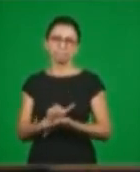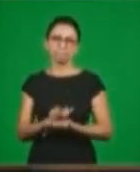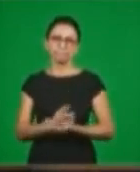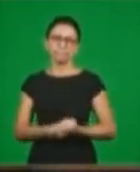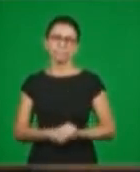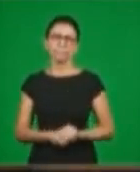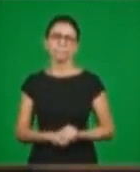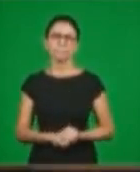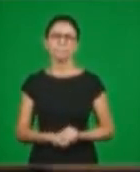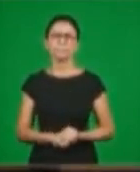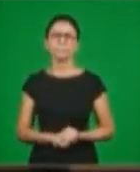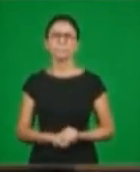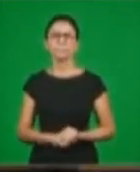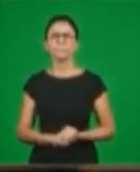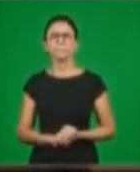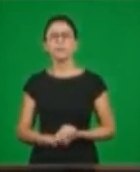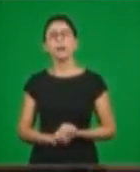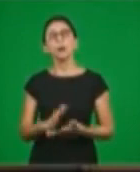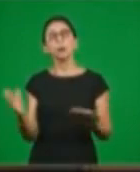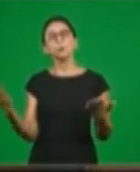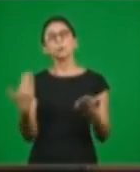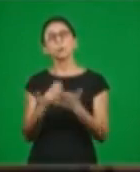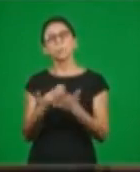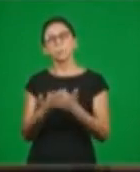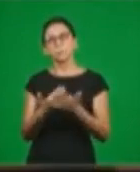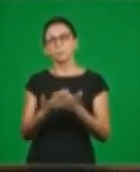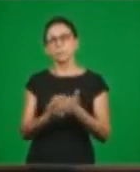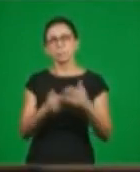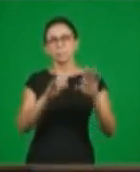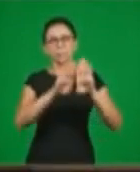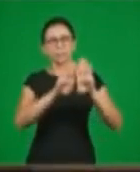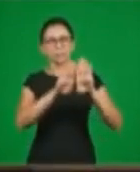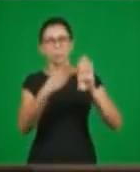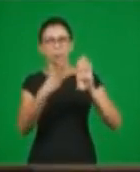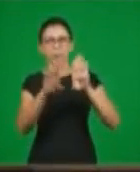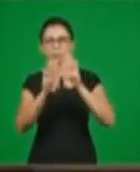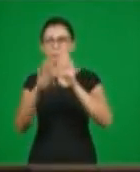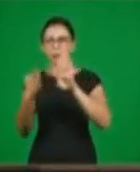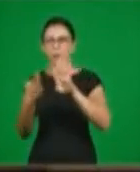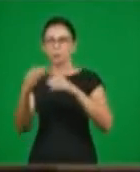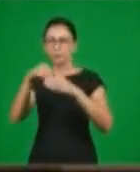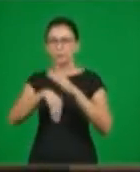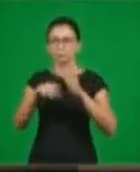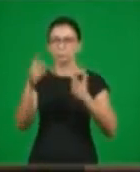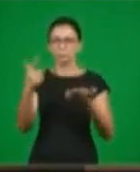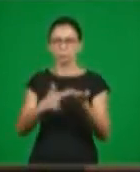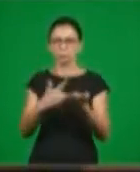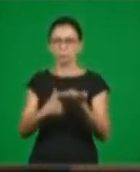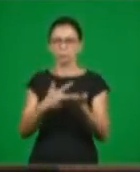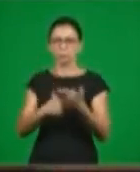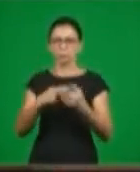Oh yeah, the doors. Oh, we're gonna go through the doors. The doors of the dragons, you know.